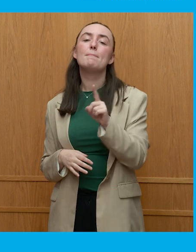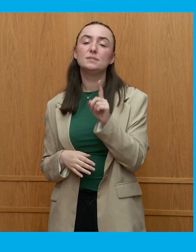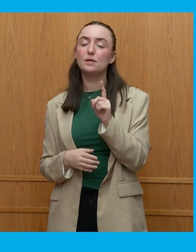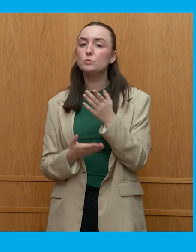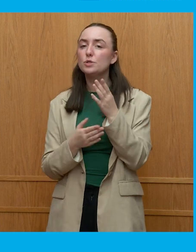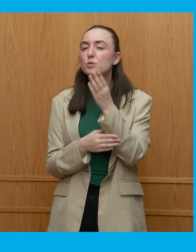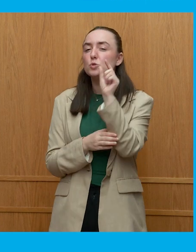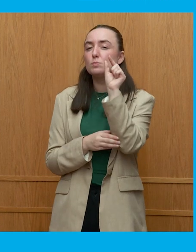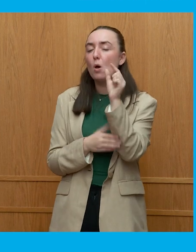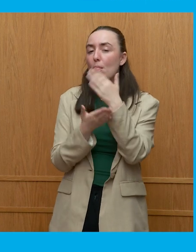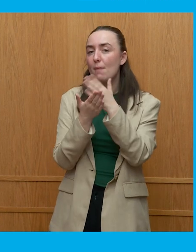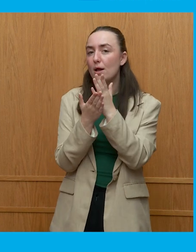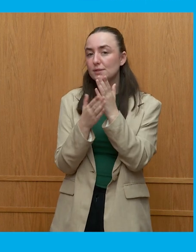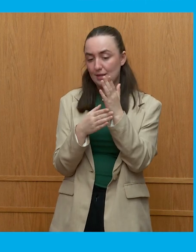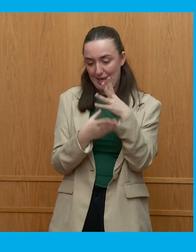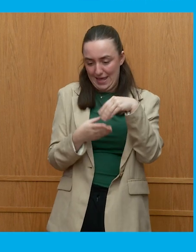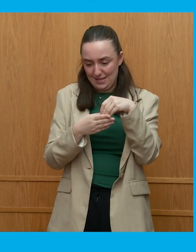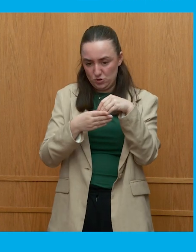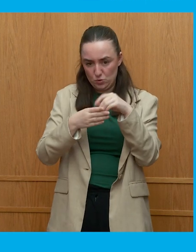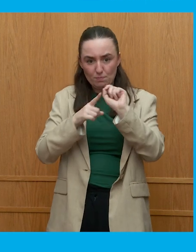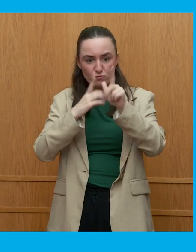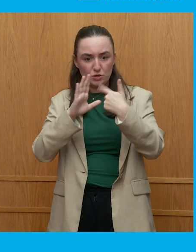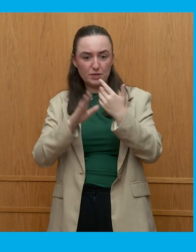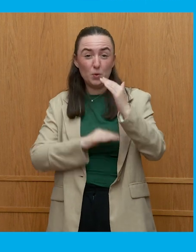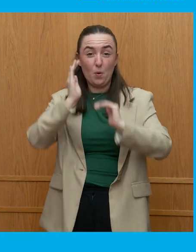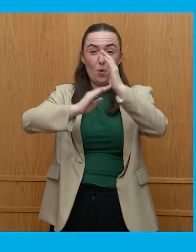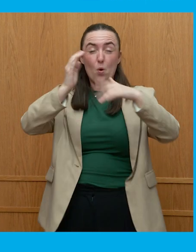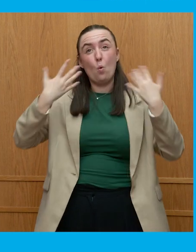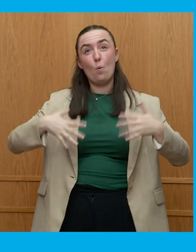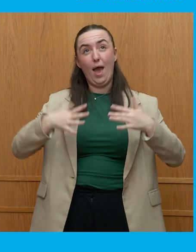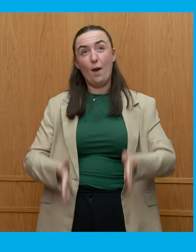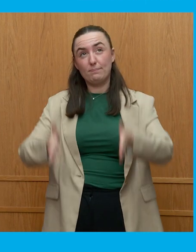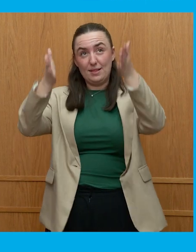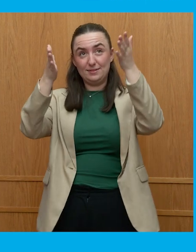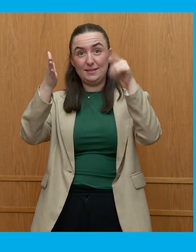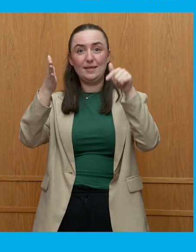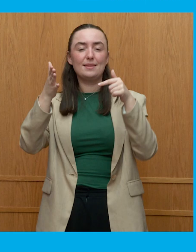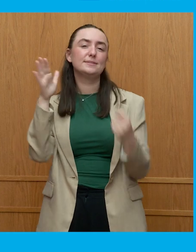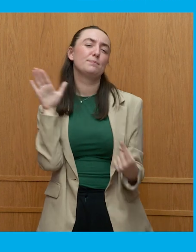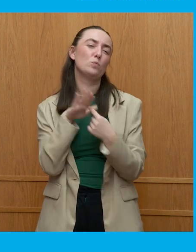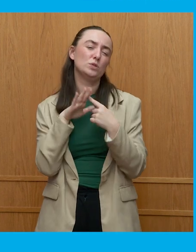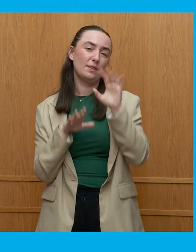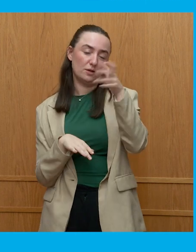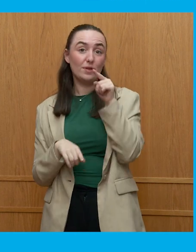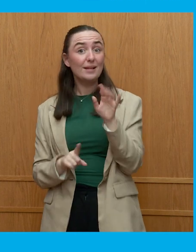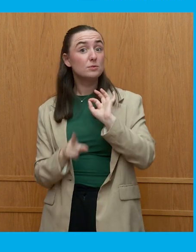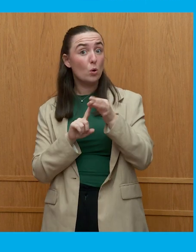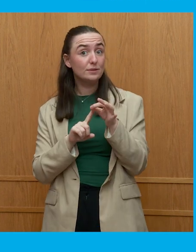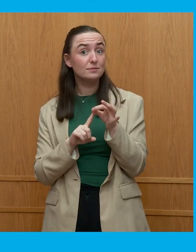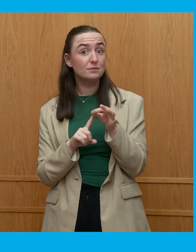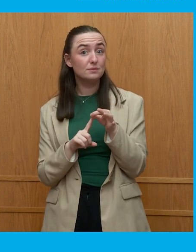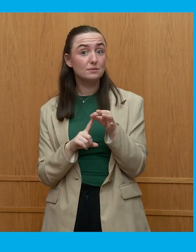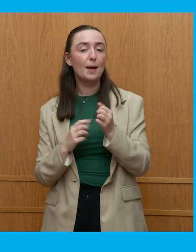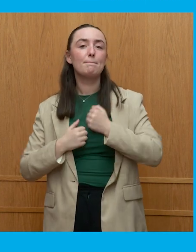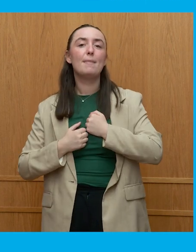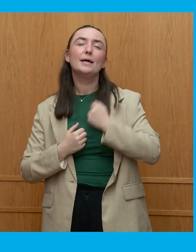astonishing building and what it means to the country, and that was the point, you know. And I suppose my reflection now